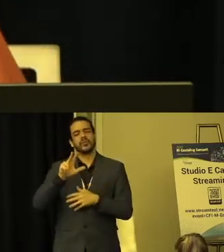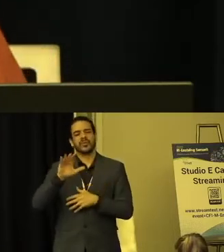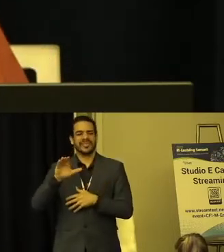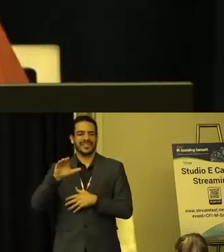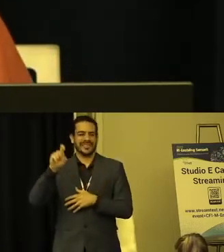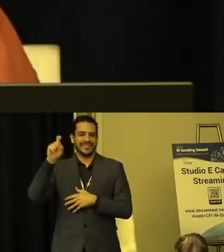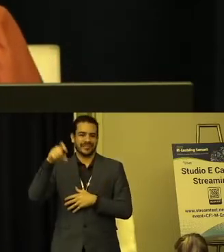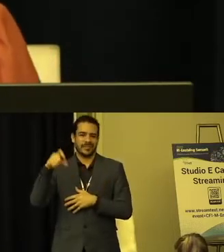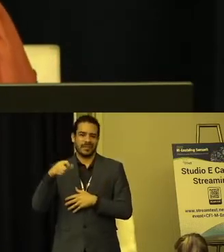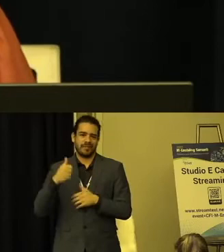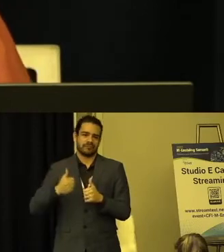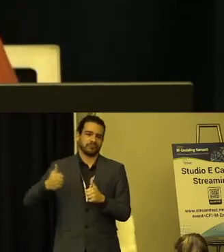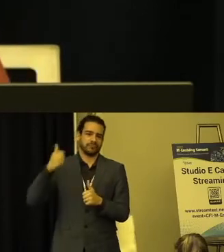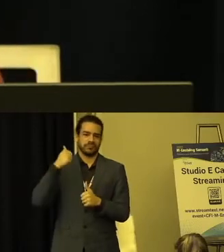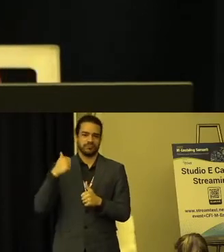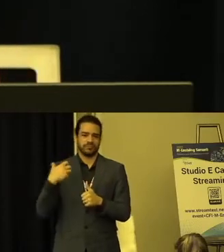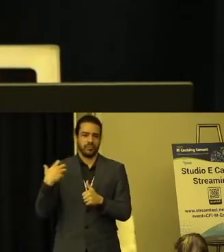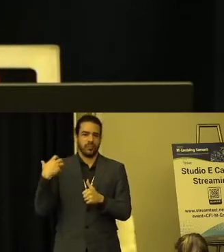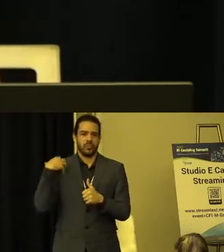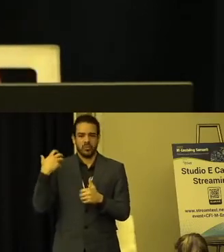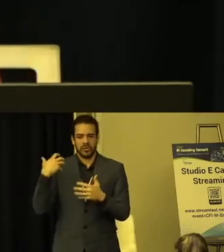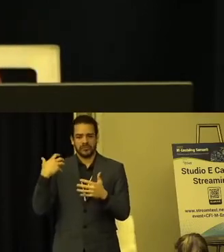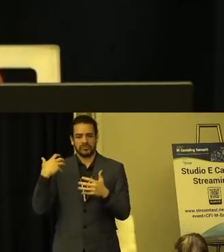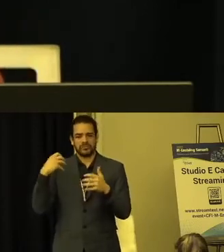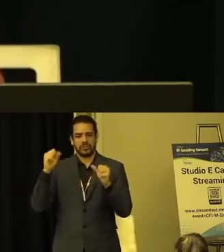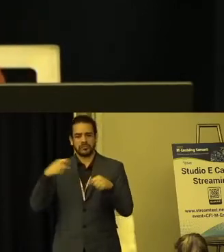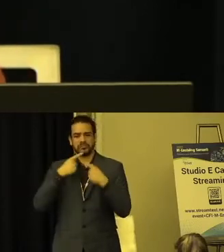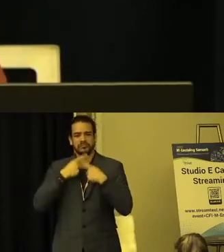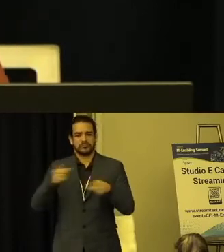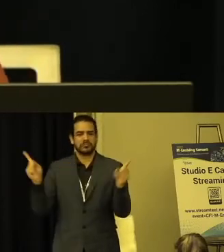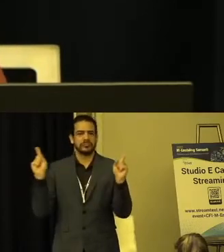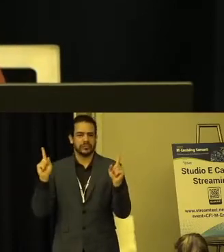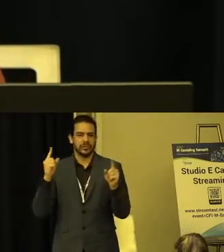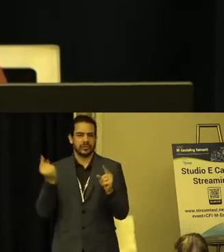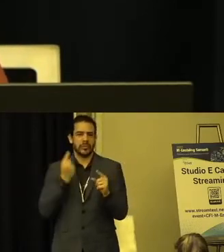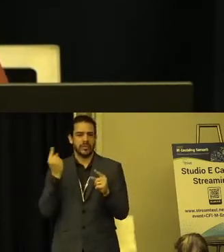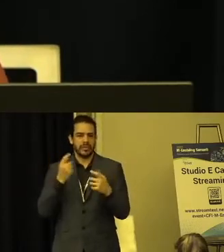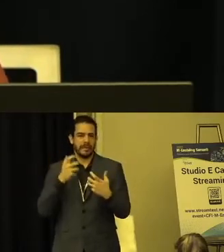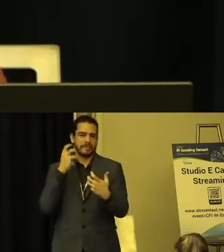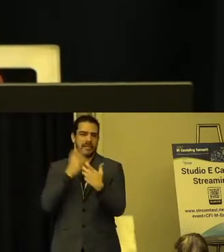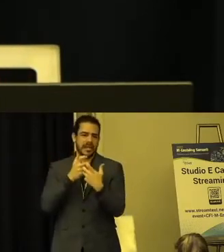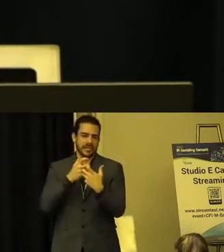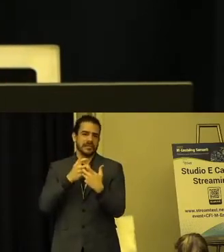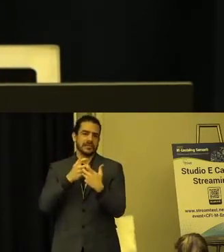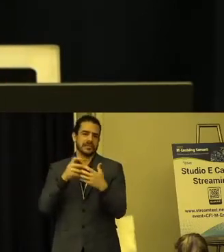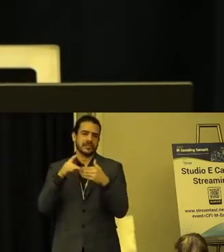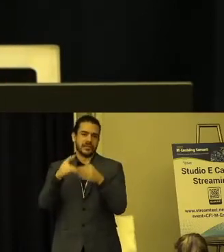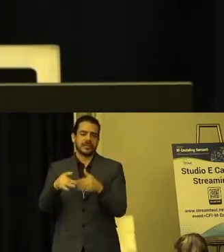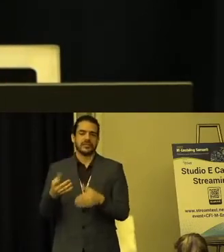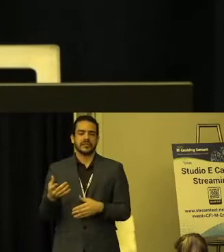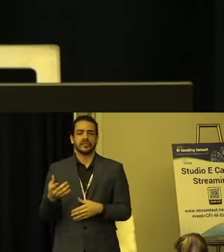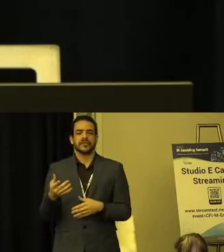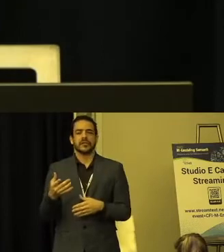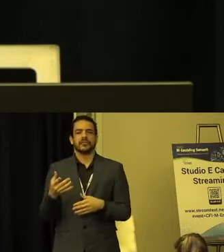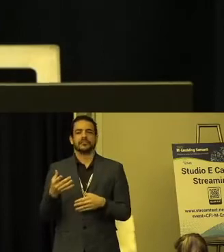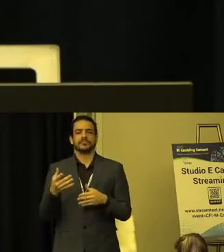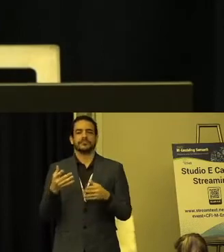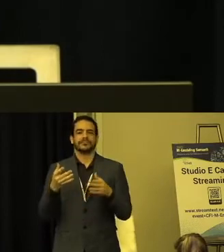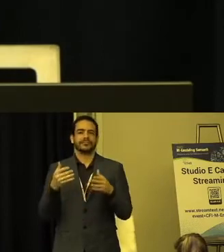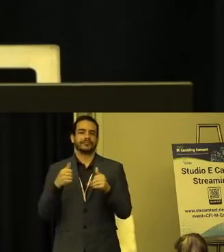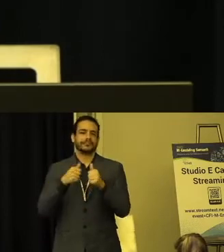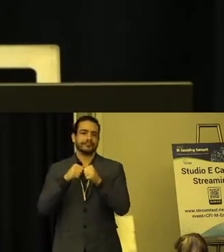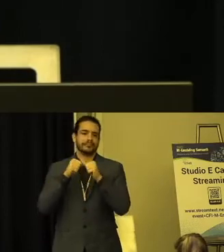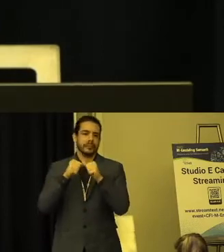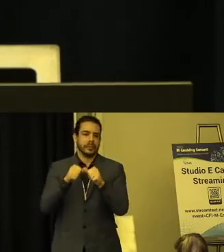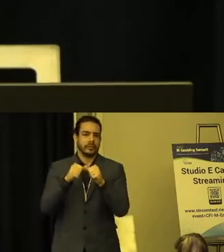with the guidelines. And then also continuing to provide implementation guidance that wraps